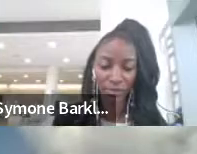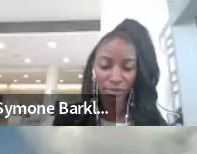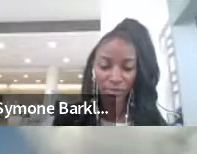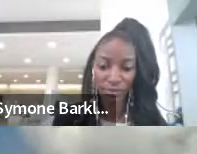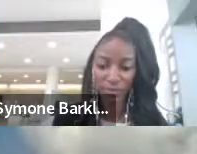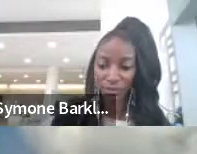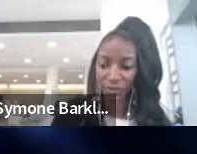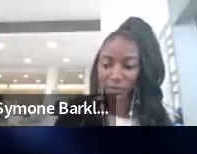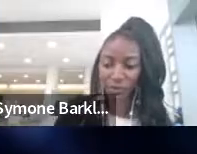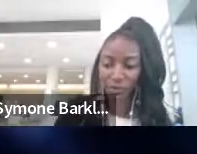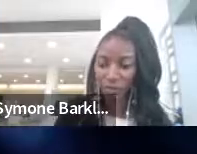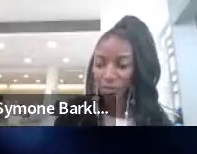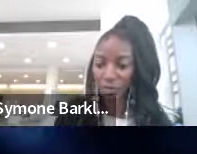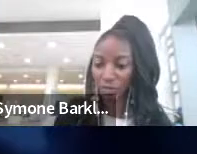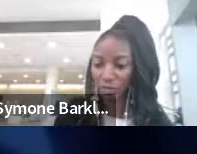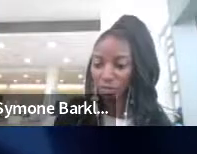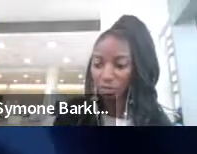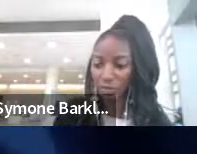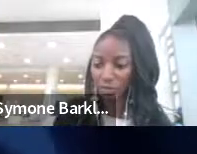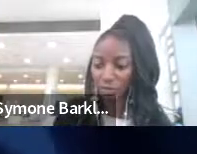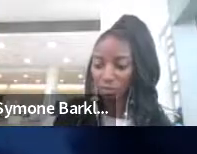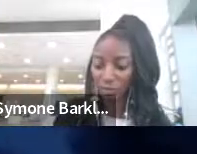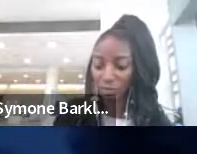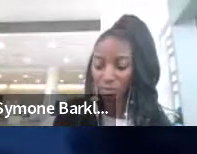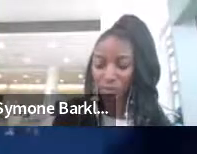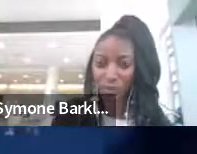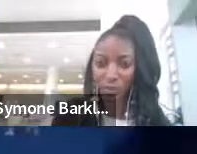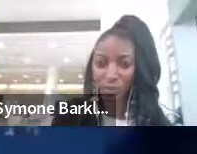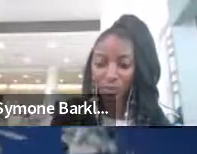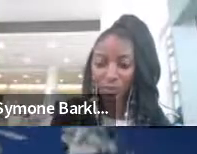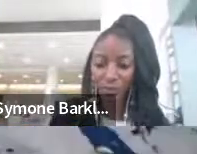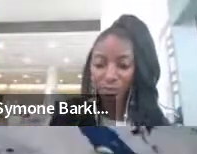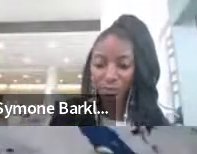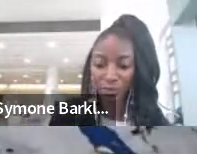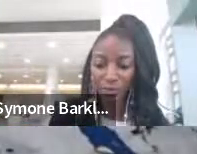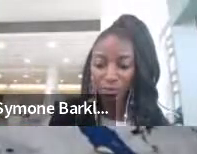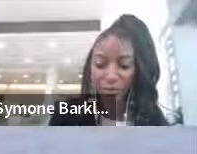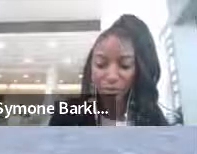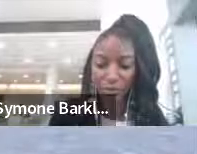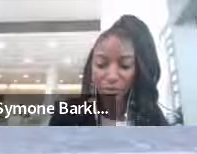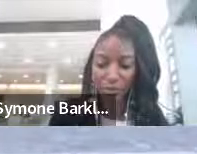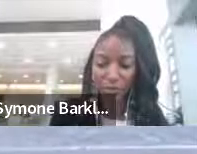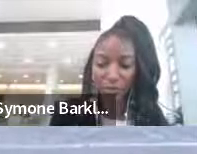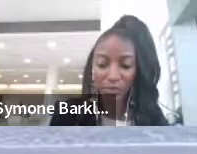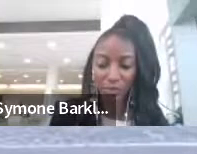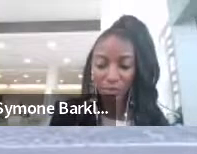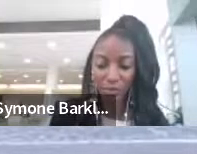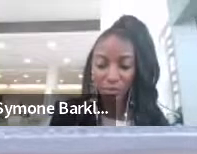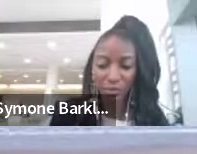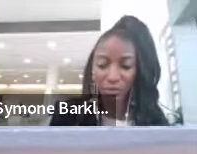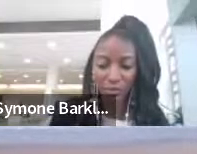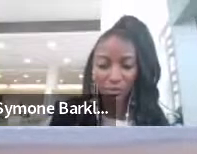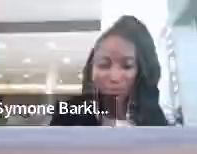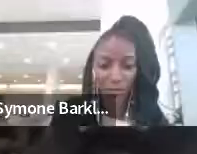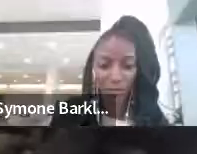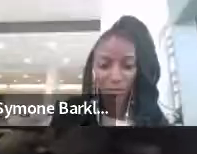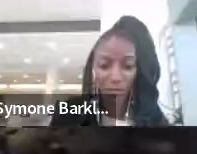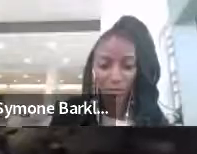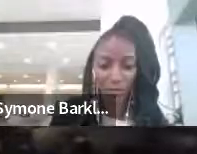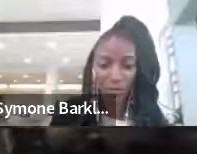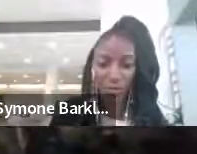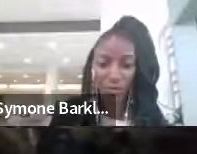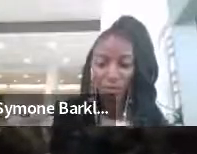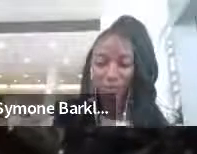and man-made in the ocean or Great Lakes that is not supposed to be there. And anything people use every day